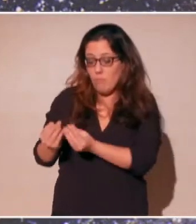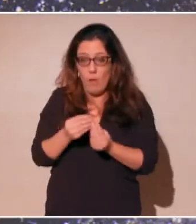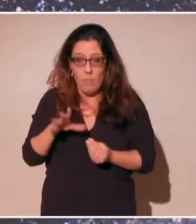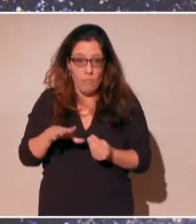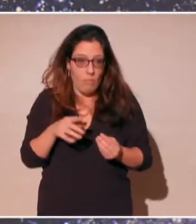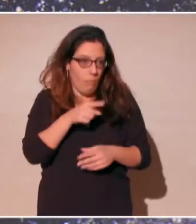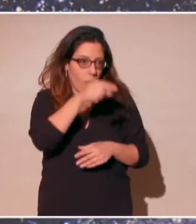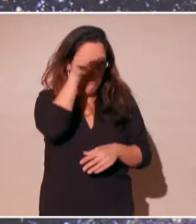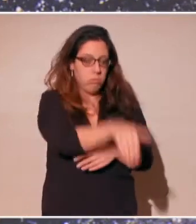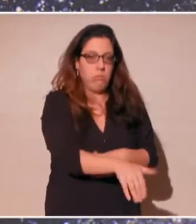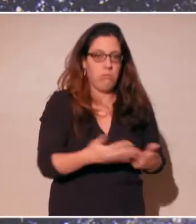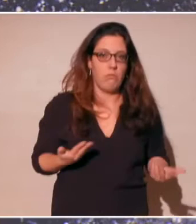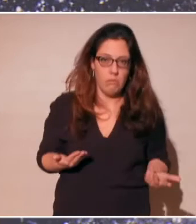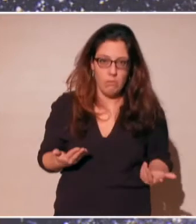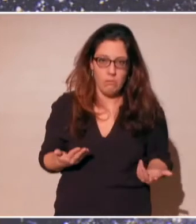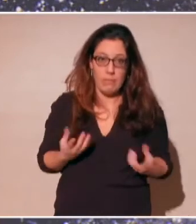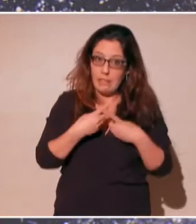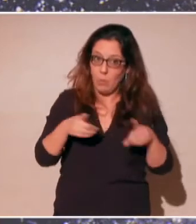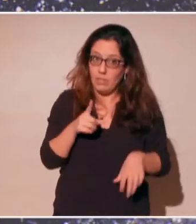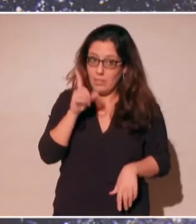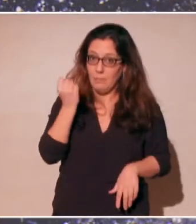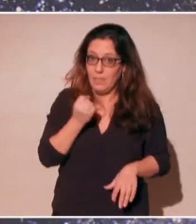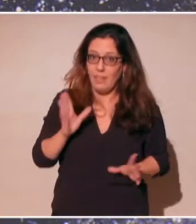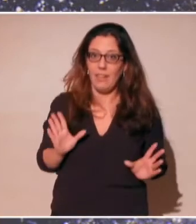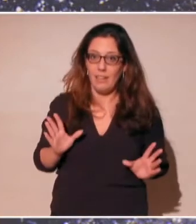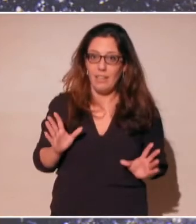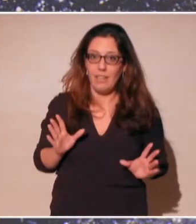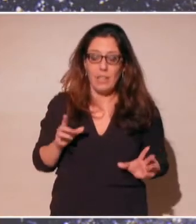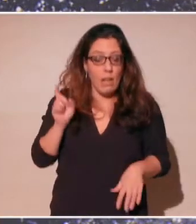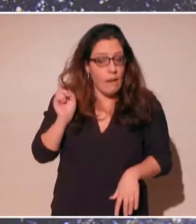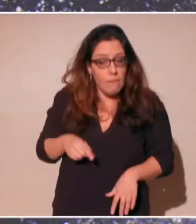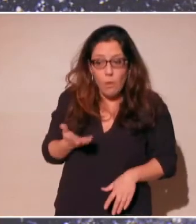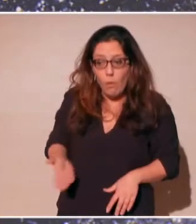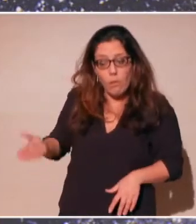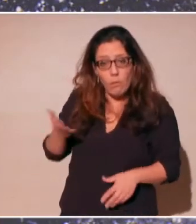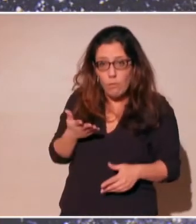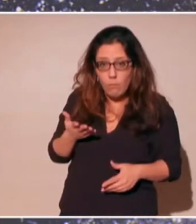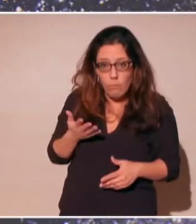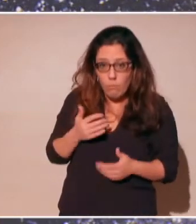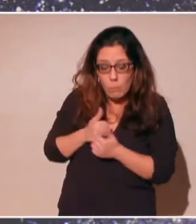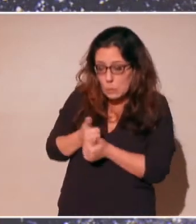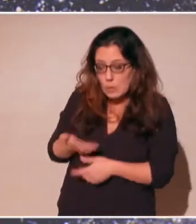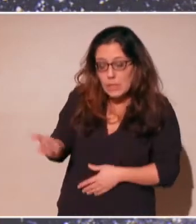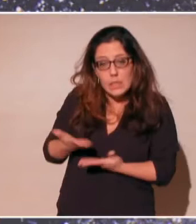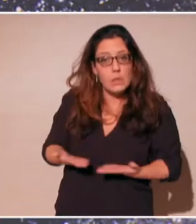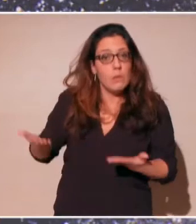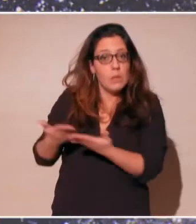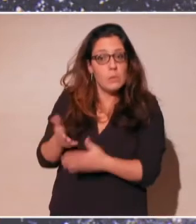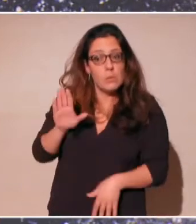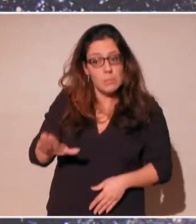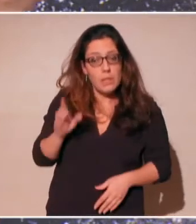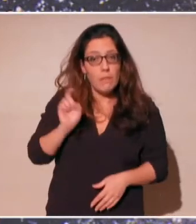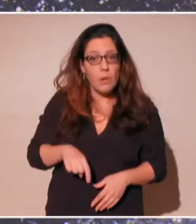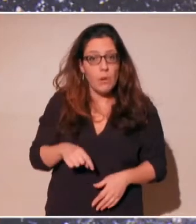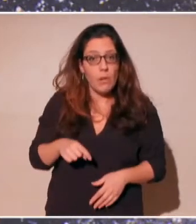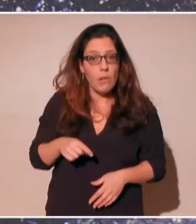in fact, Prometheus has a very sorry end when he forgets that he has his feet on the ground. And I think